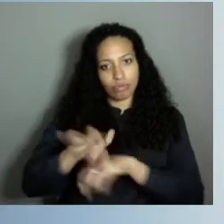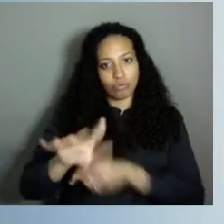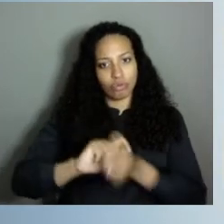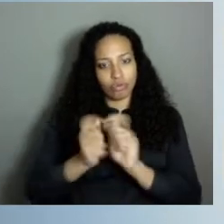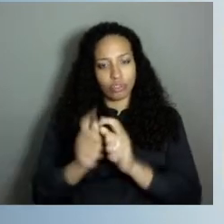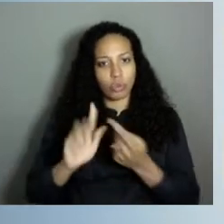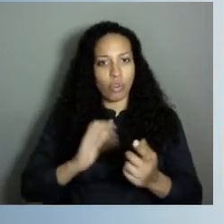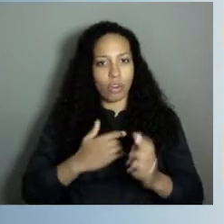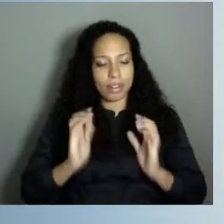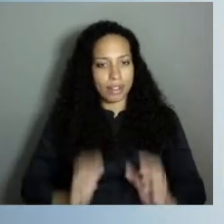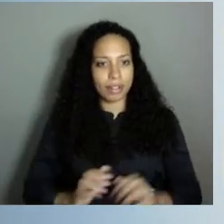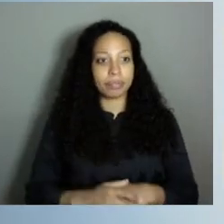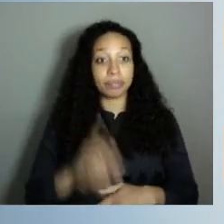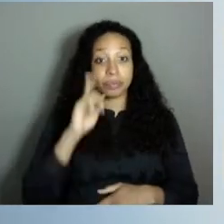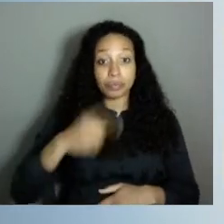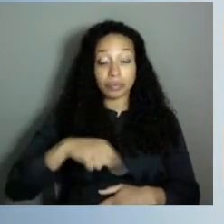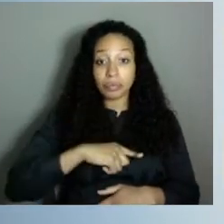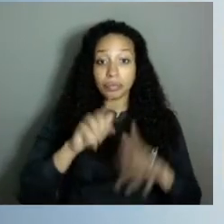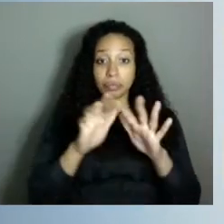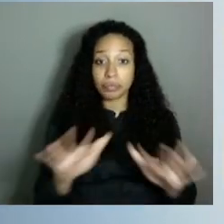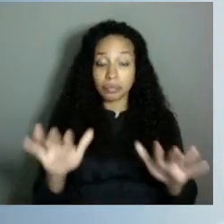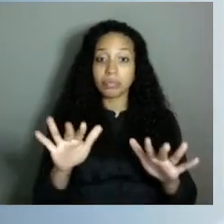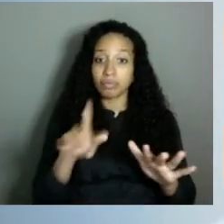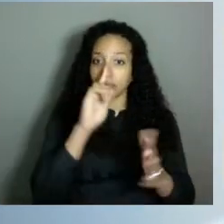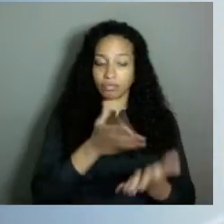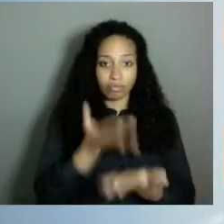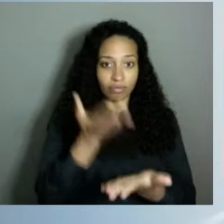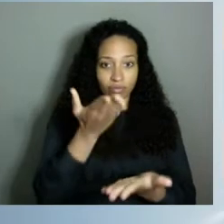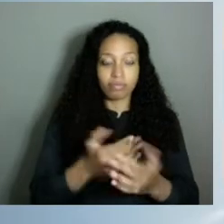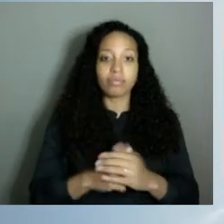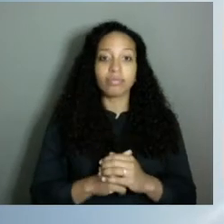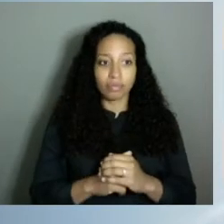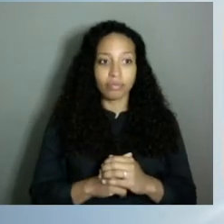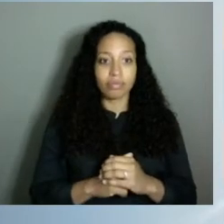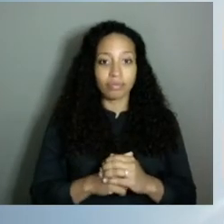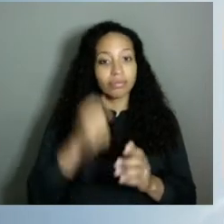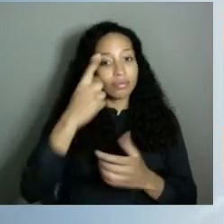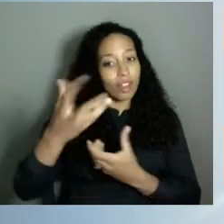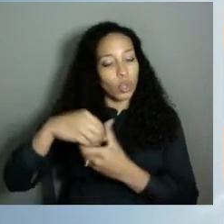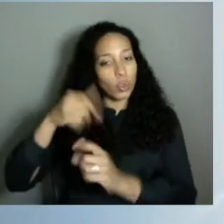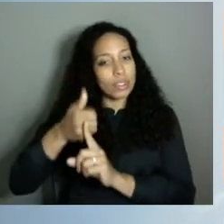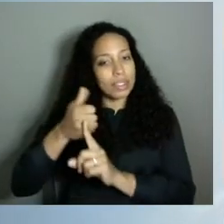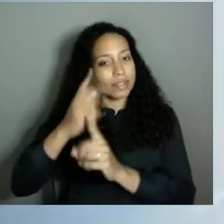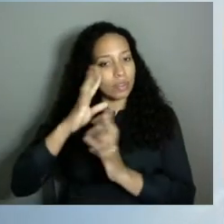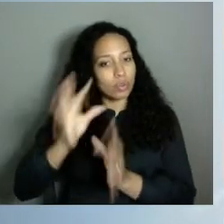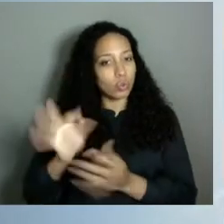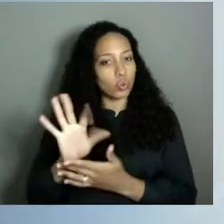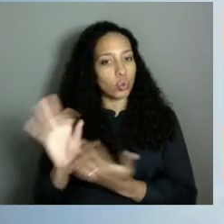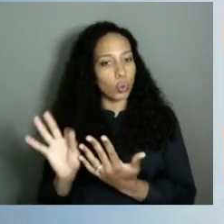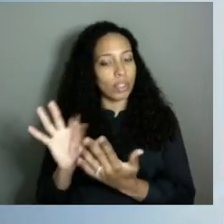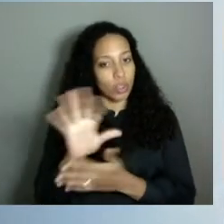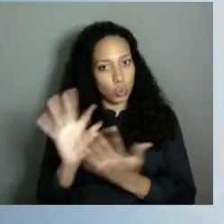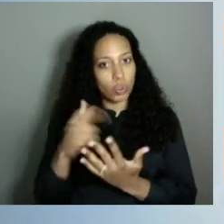For us, diversity is a fact, but inclusion is a choice, and a choice that we make every single